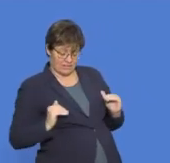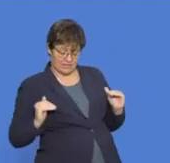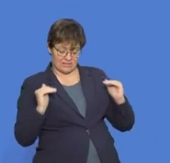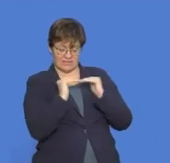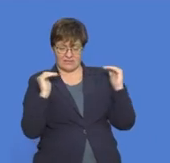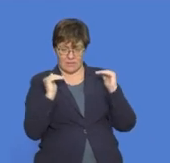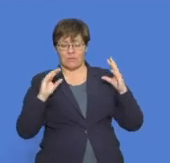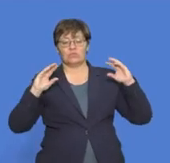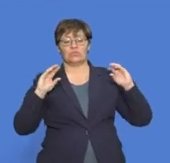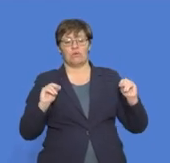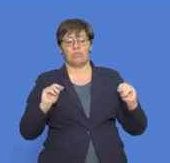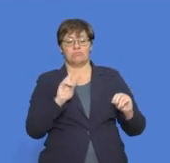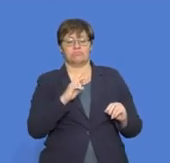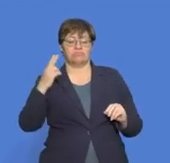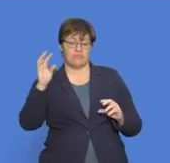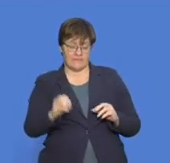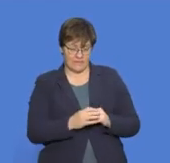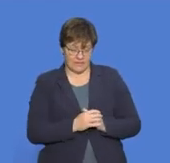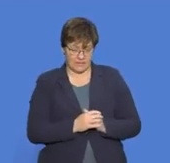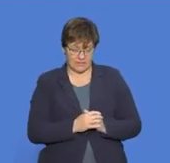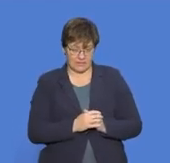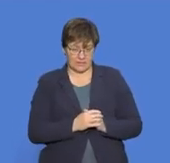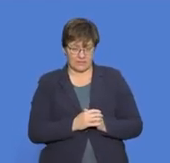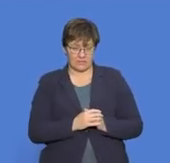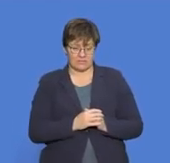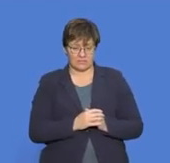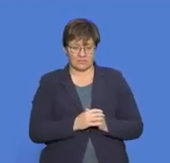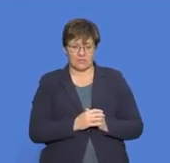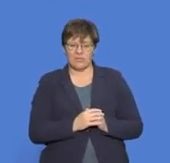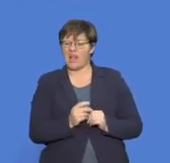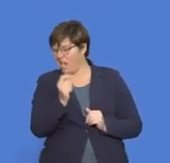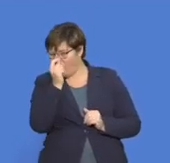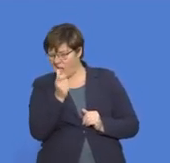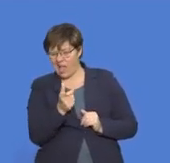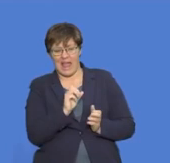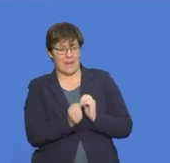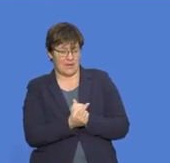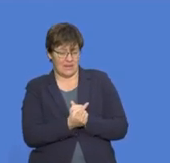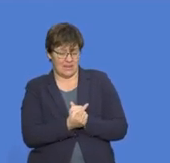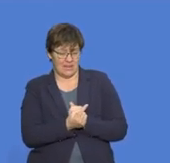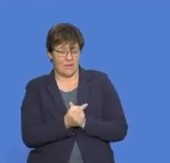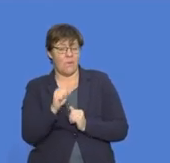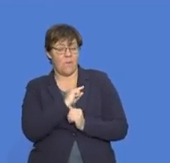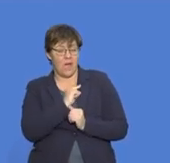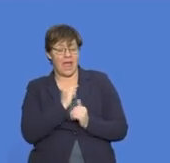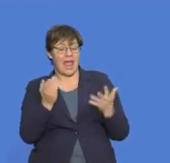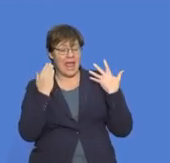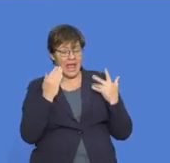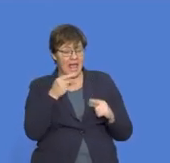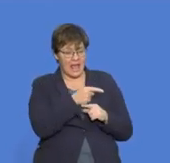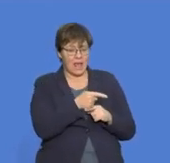concentration of water inside the leaf. And that would be very, very rarely because the air inside the leaf